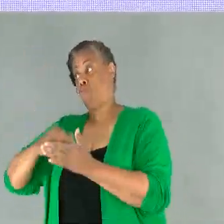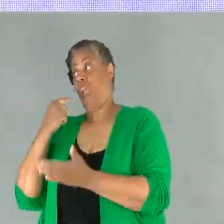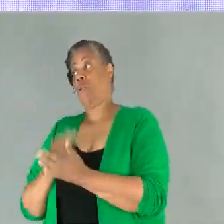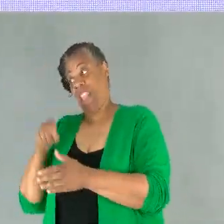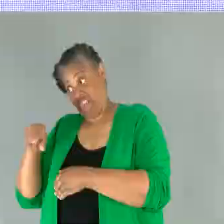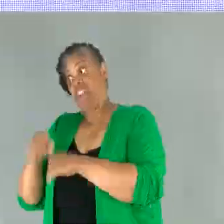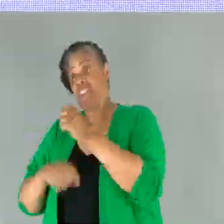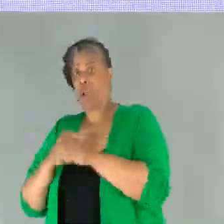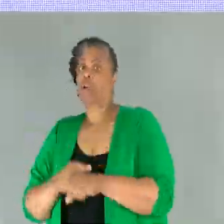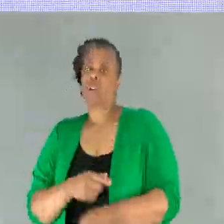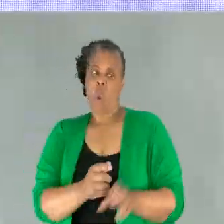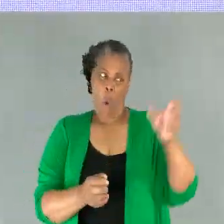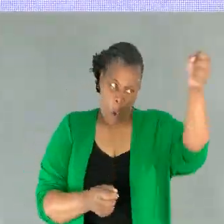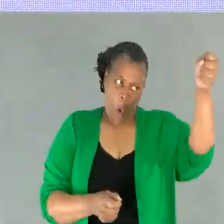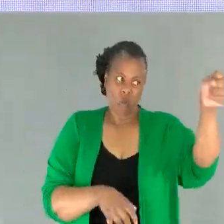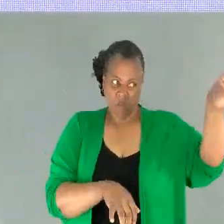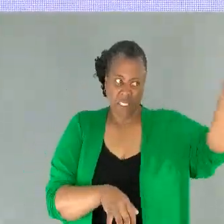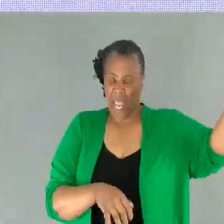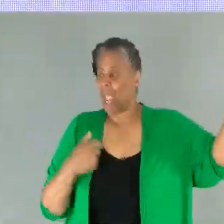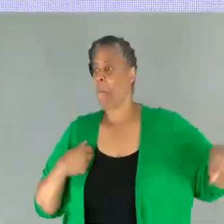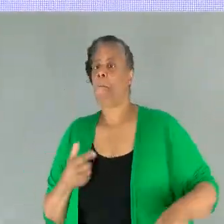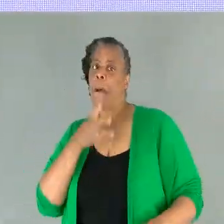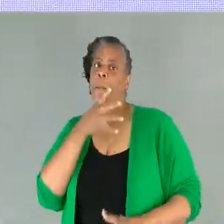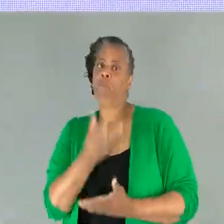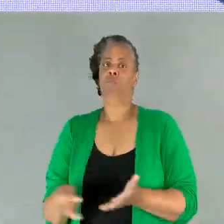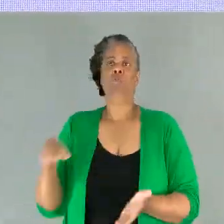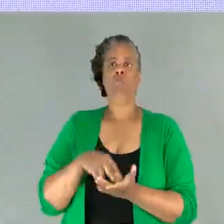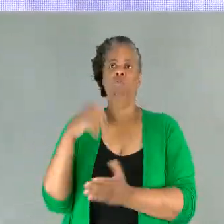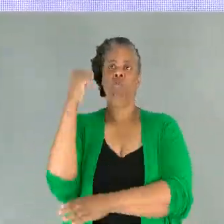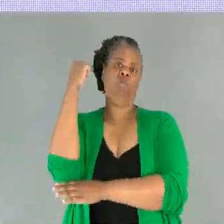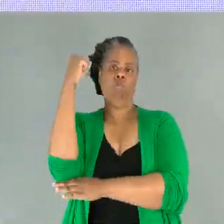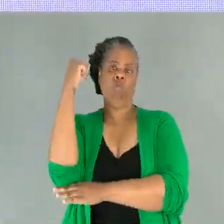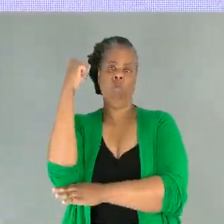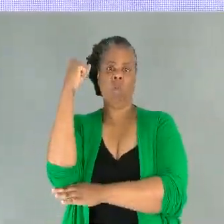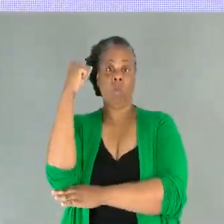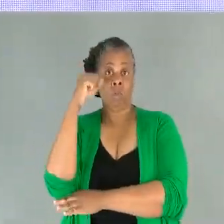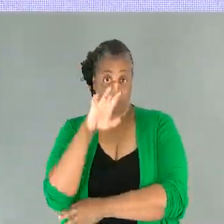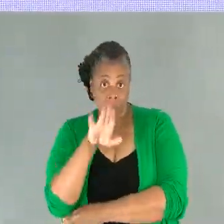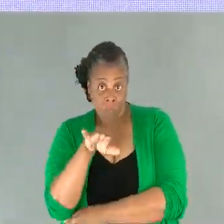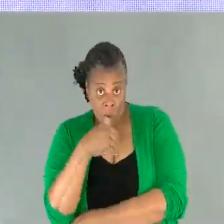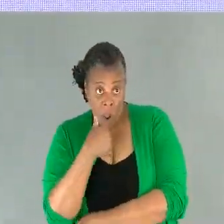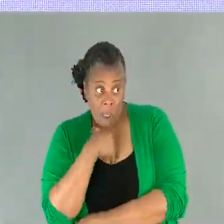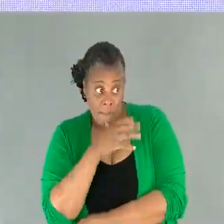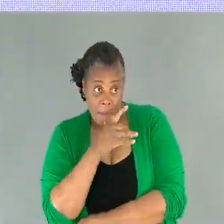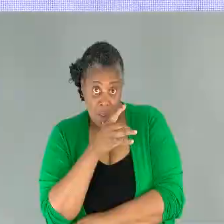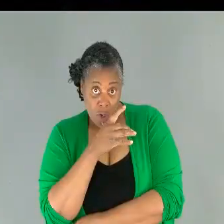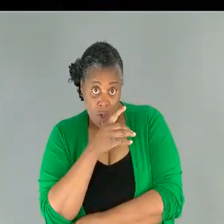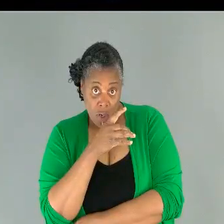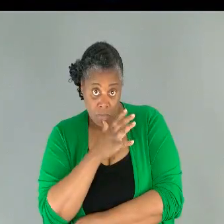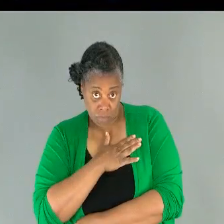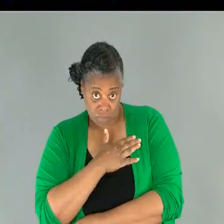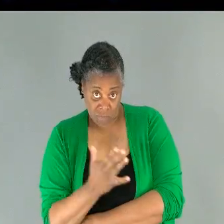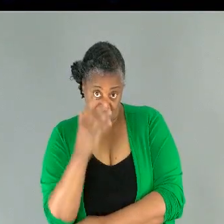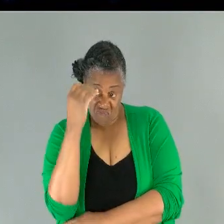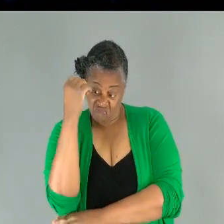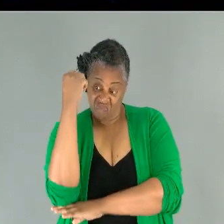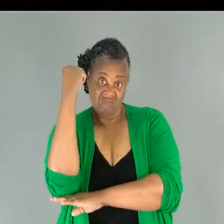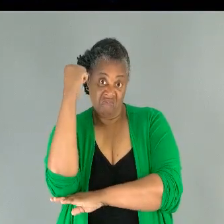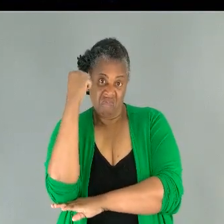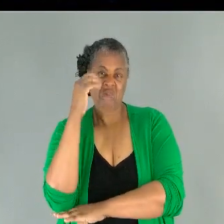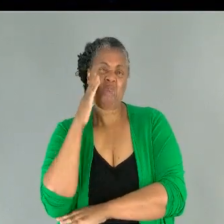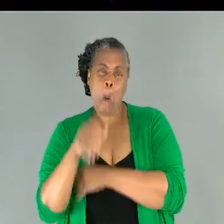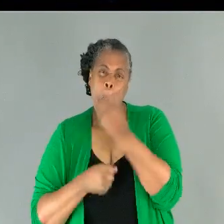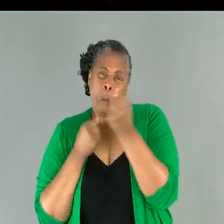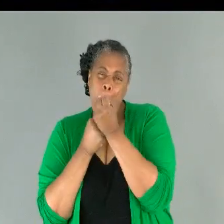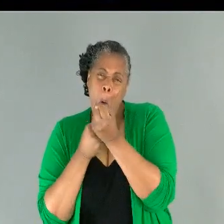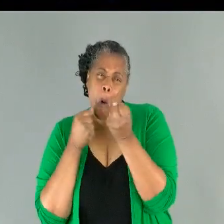this year. My mother stood up. Does anyone have a mother? You got someone that has your